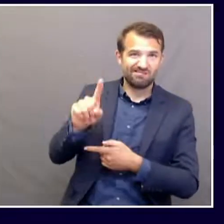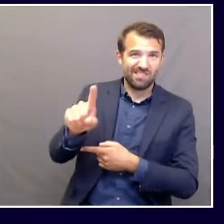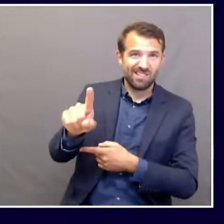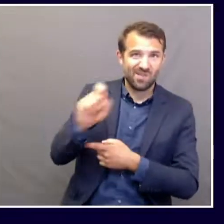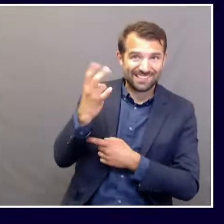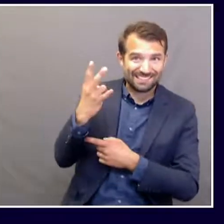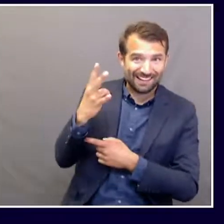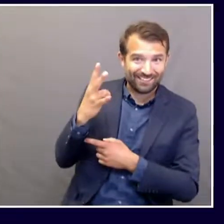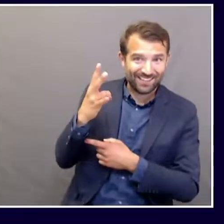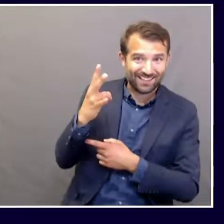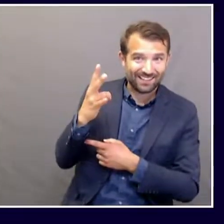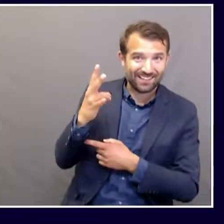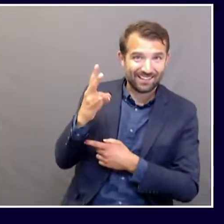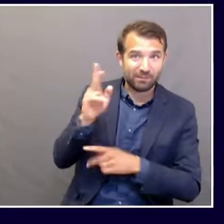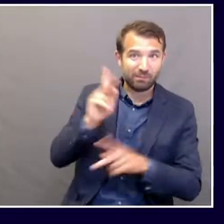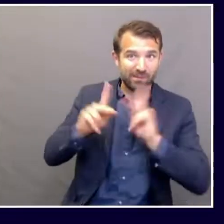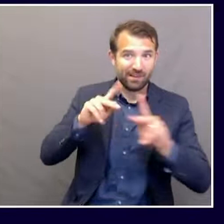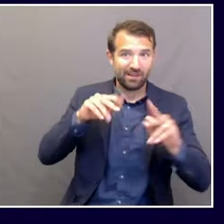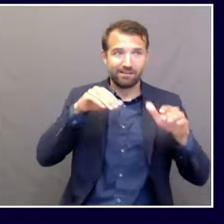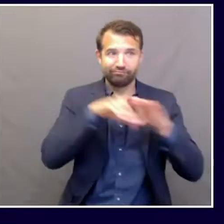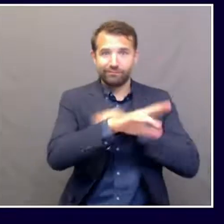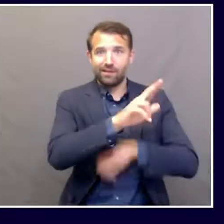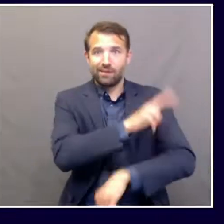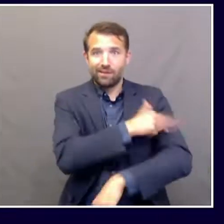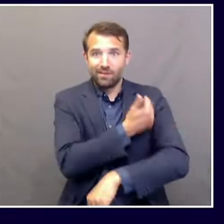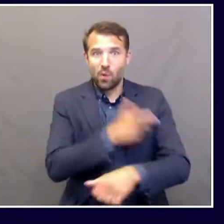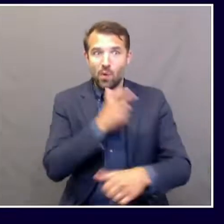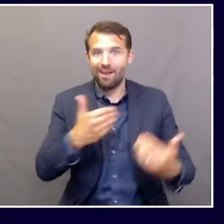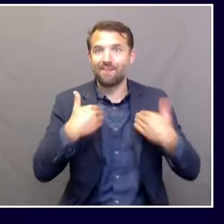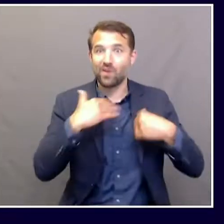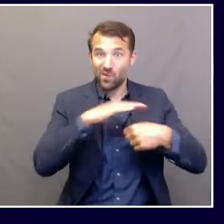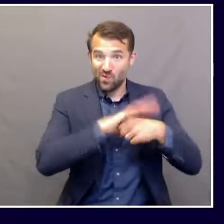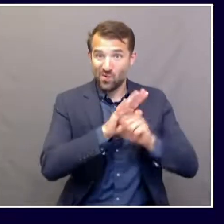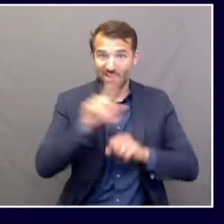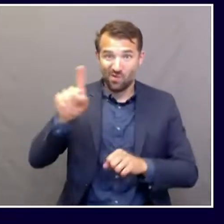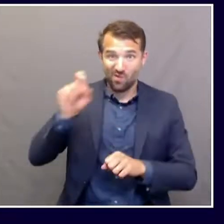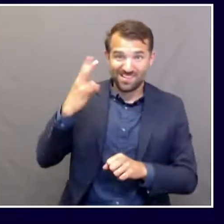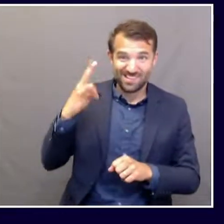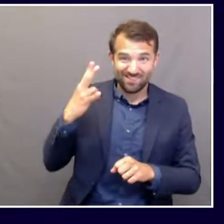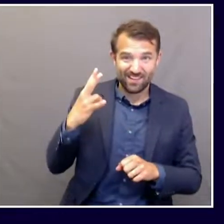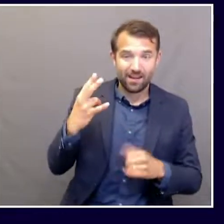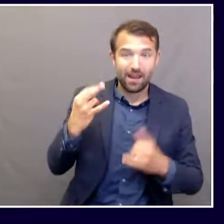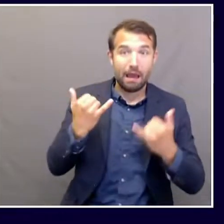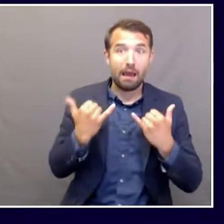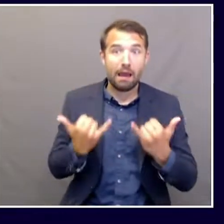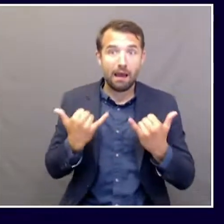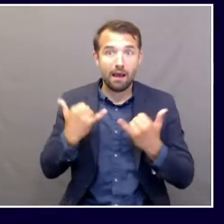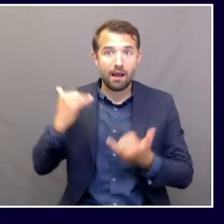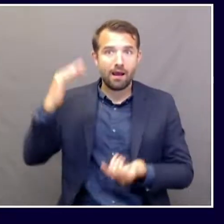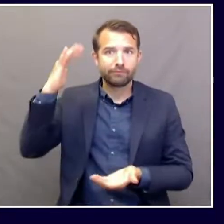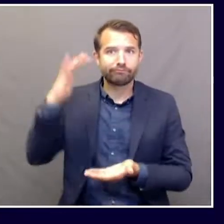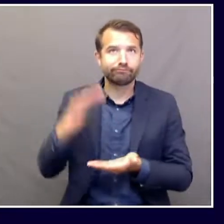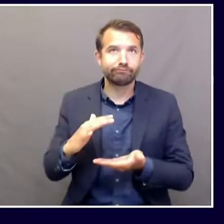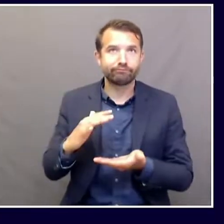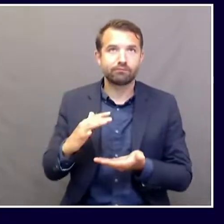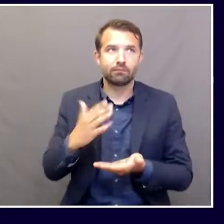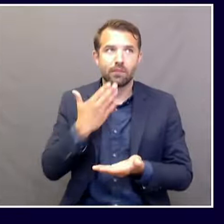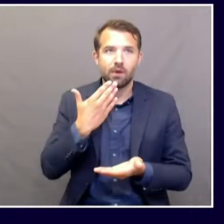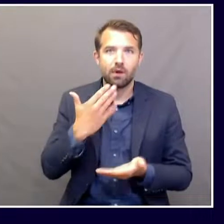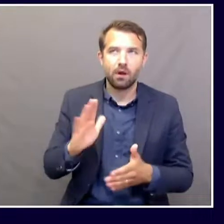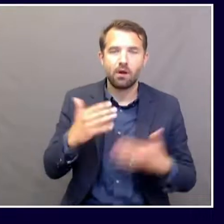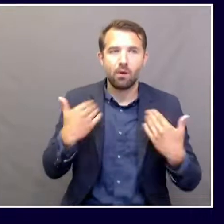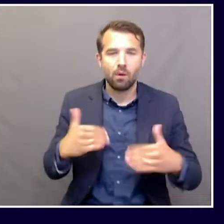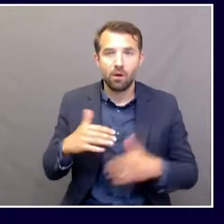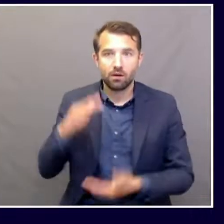people who are in the hospital for COVID. Now that number, as I noted a moment ago, has thankfully come down. We're at 56